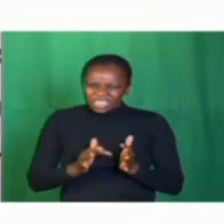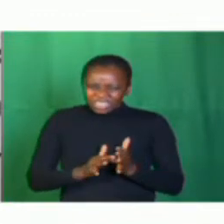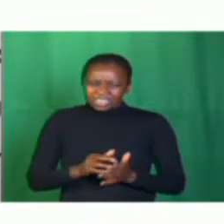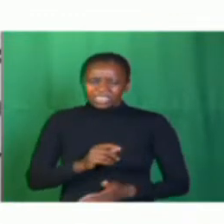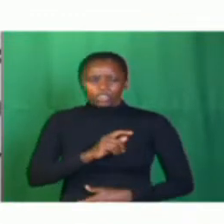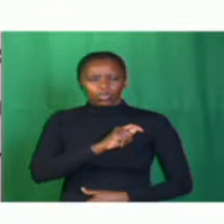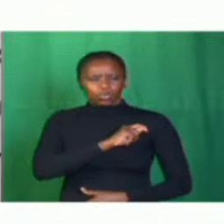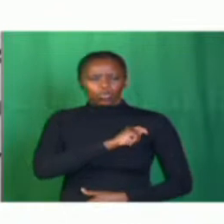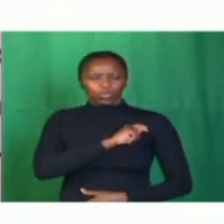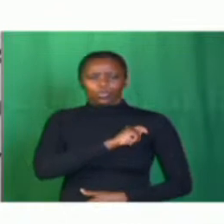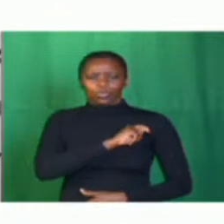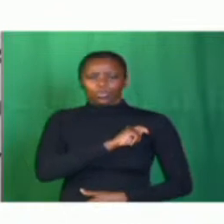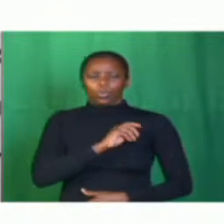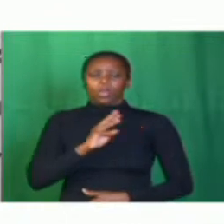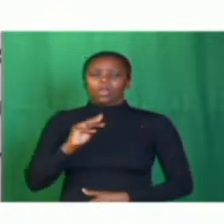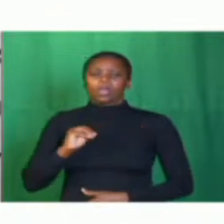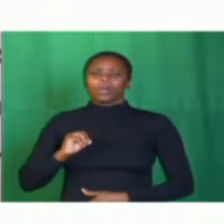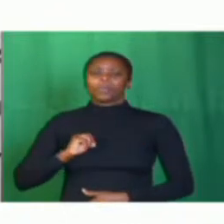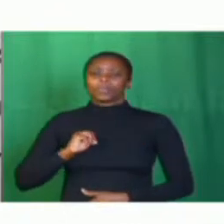Messiah.